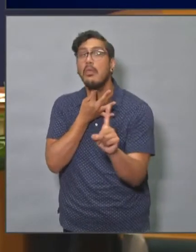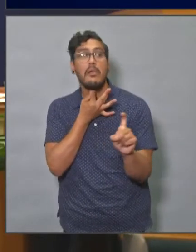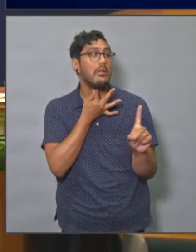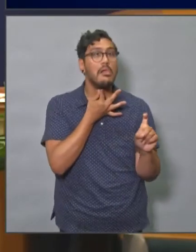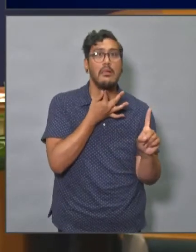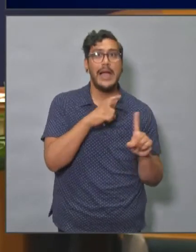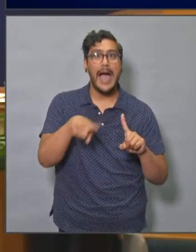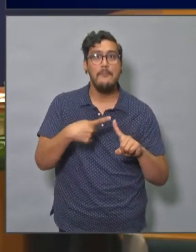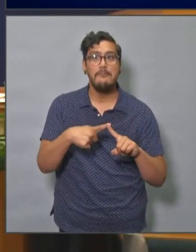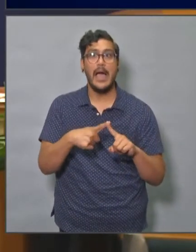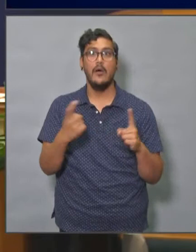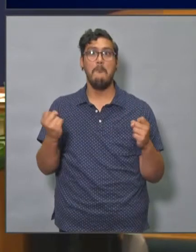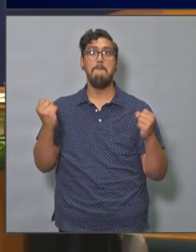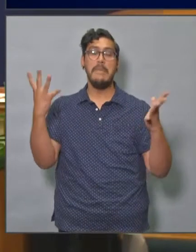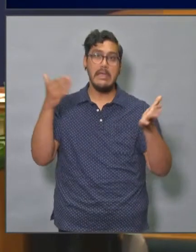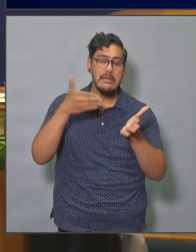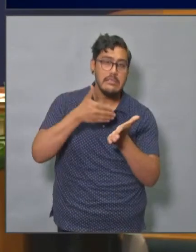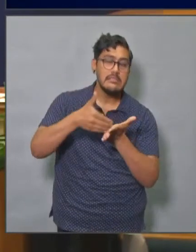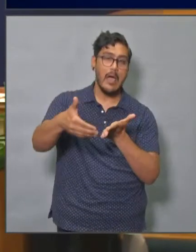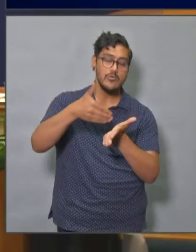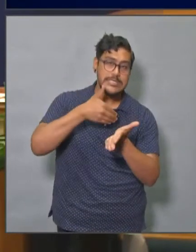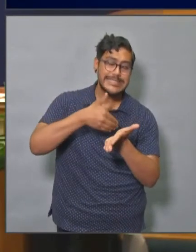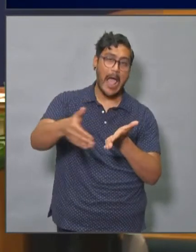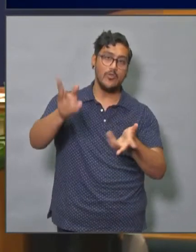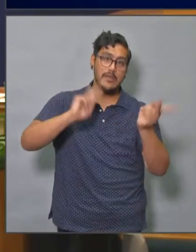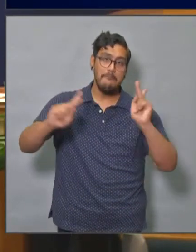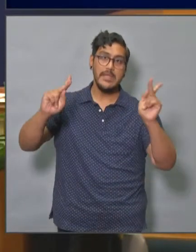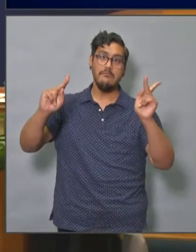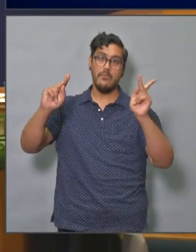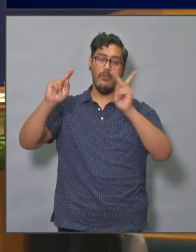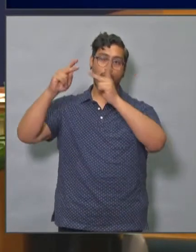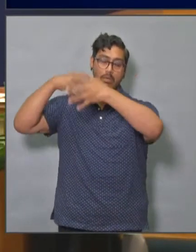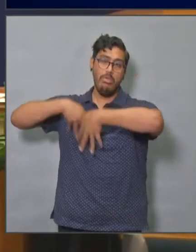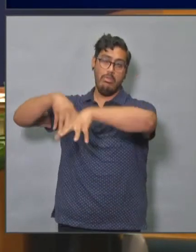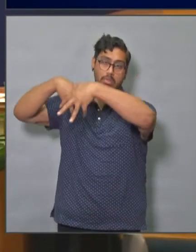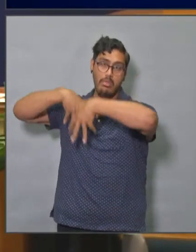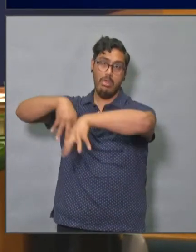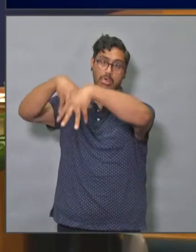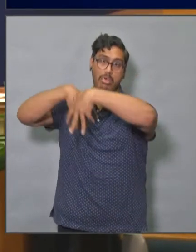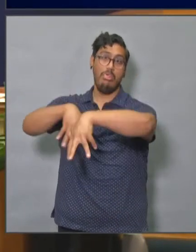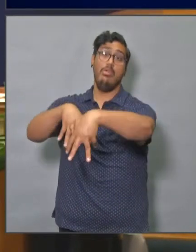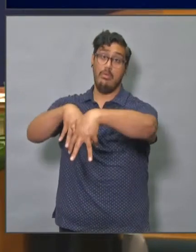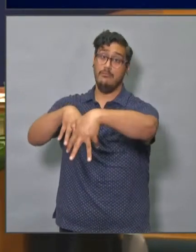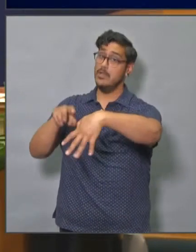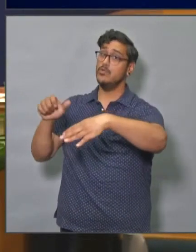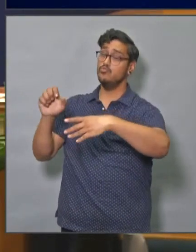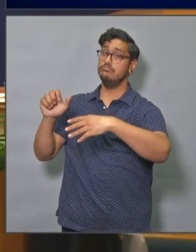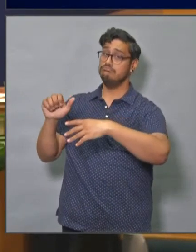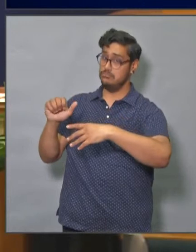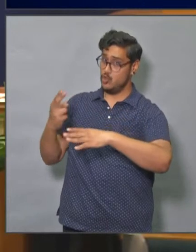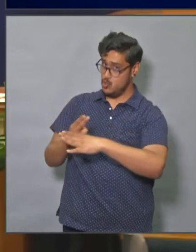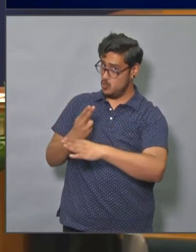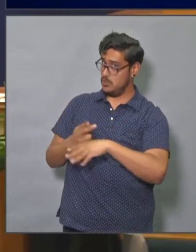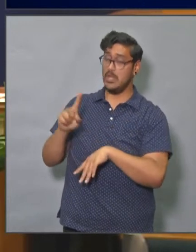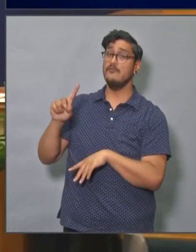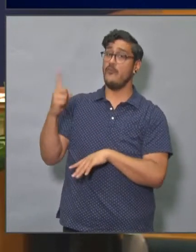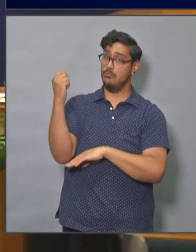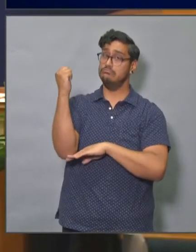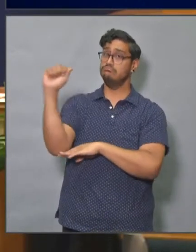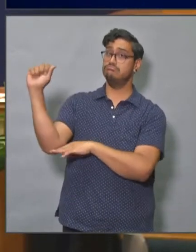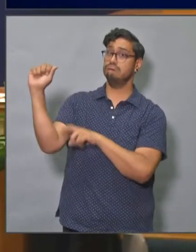many thousands of people that were out protesting and exercising their First Amendment rights and standing against